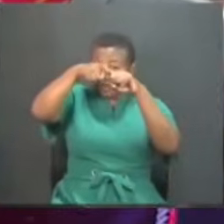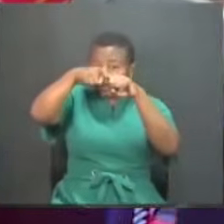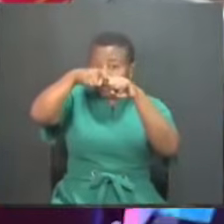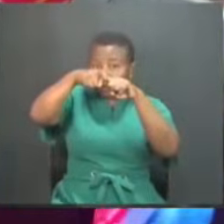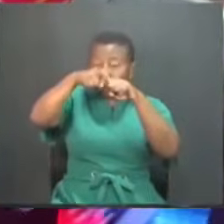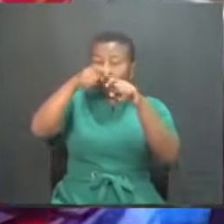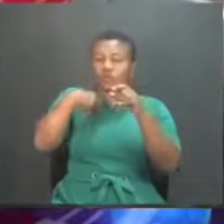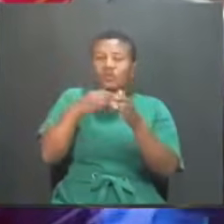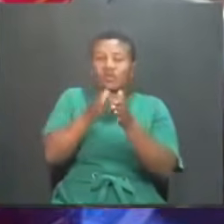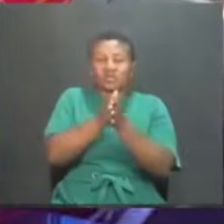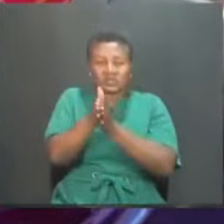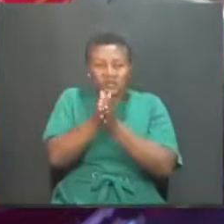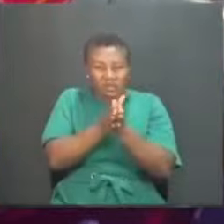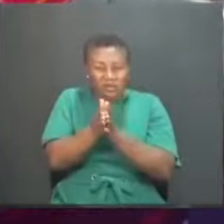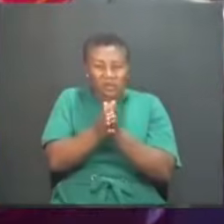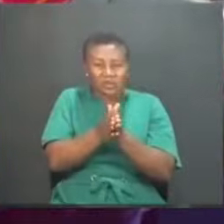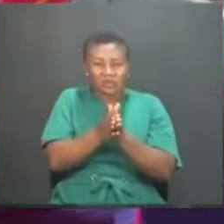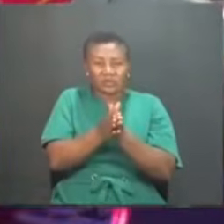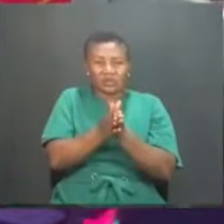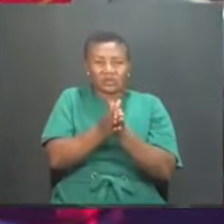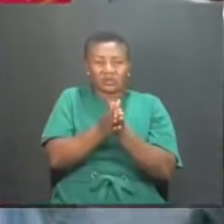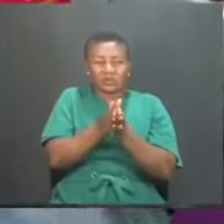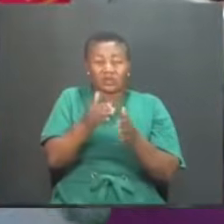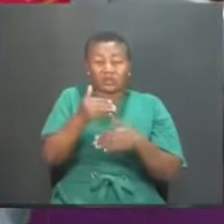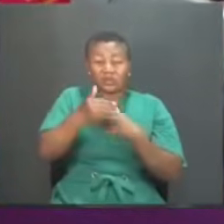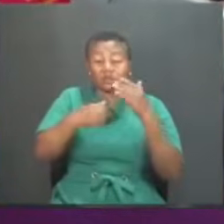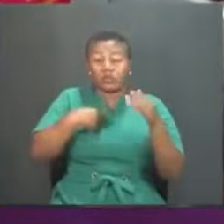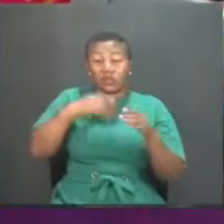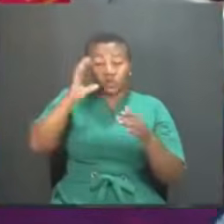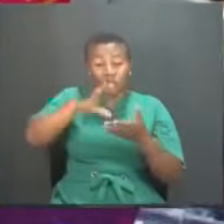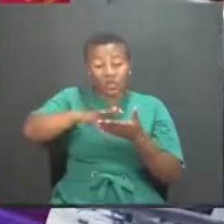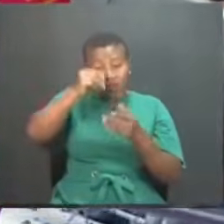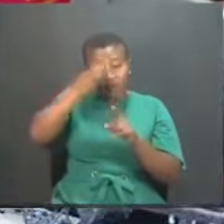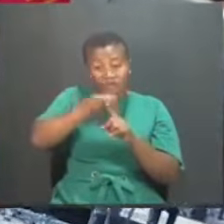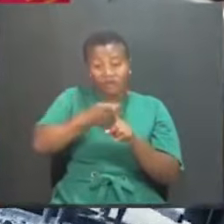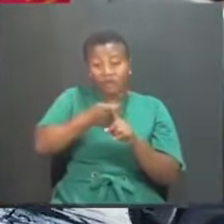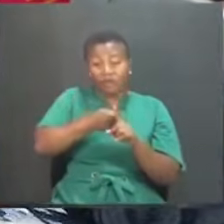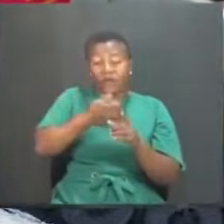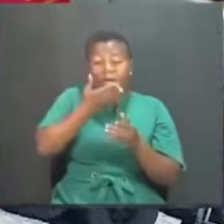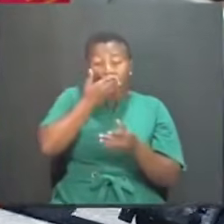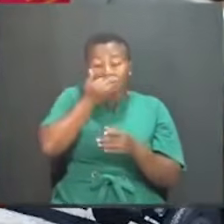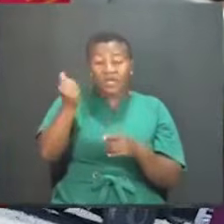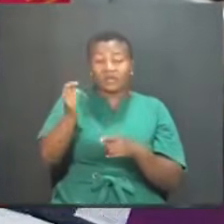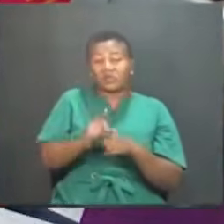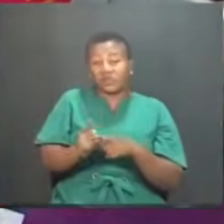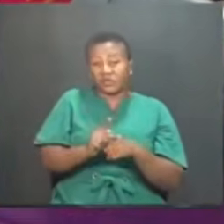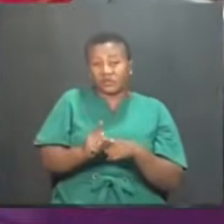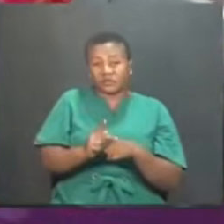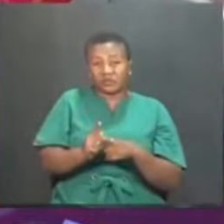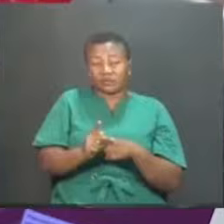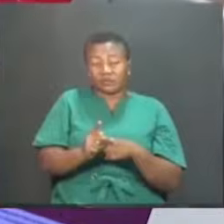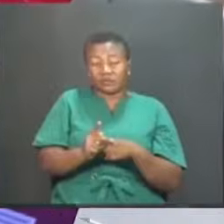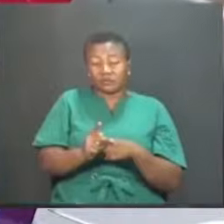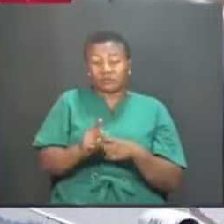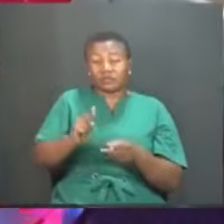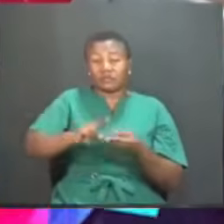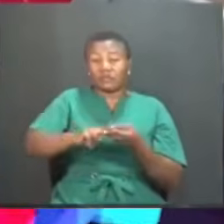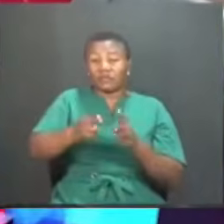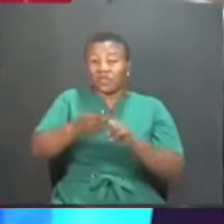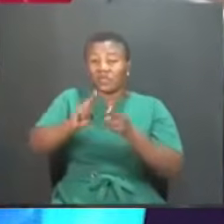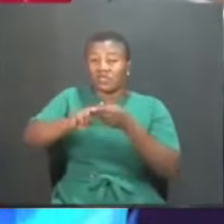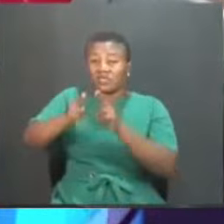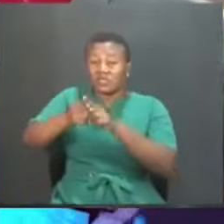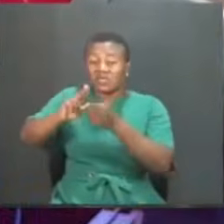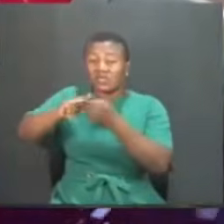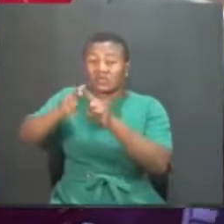the move, and gradually we will learn from best practices, and this recruitment exercise will still be very smooth. The numbers that are coming in the other security